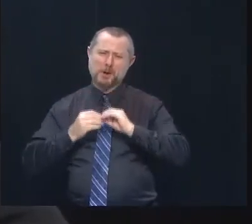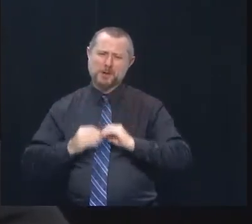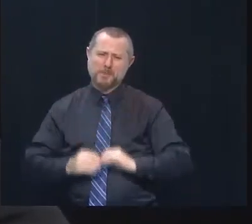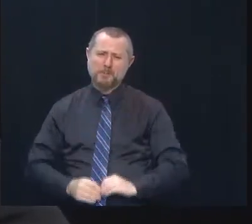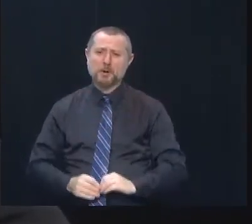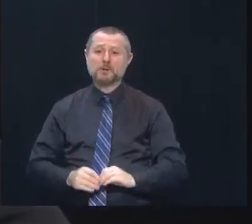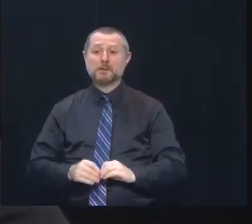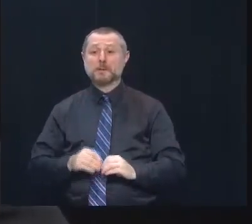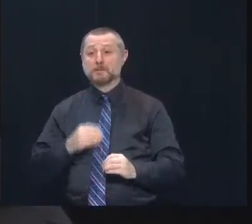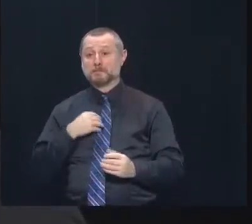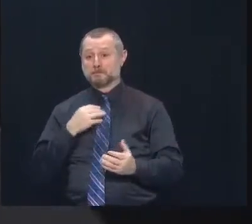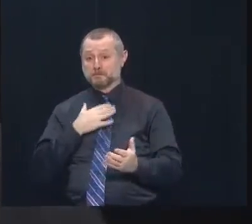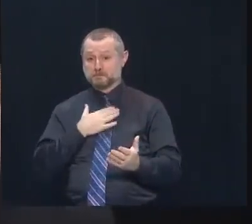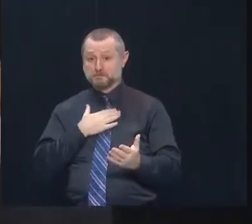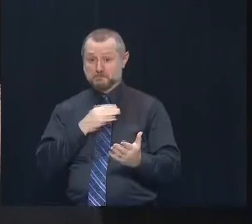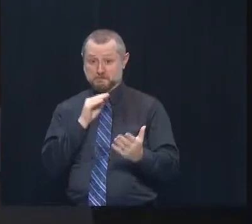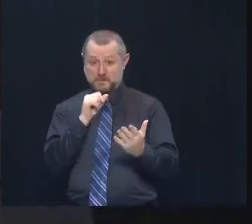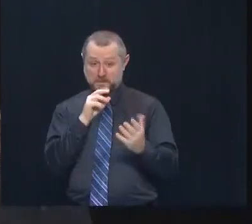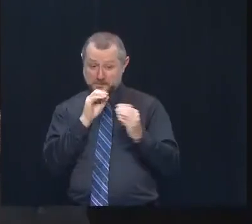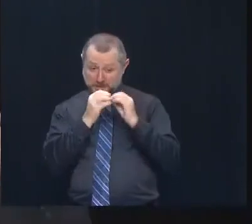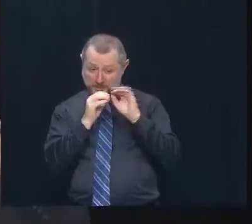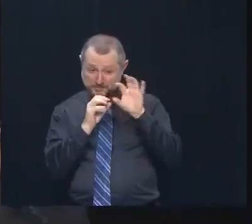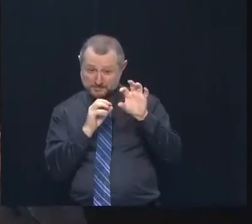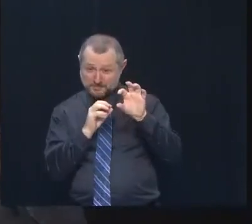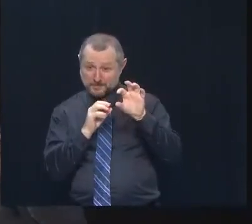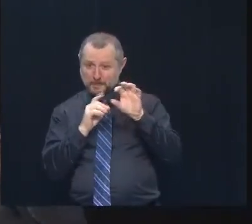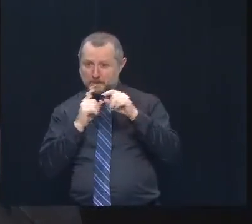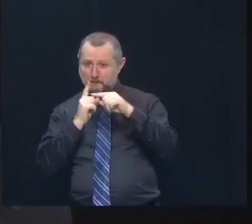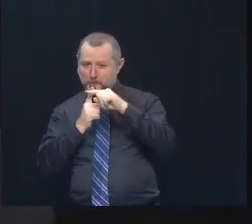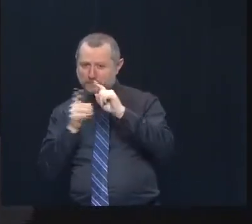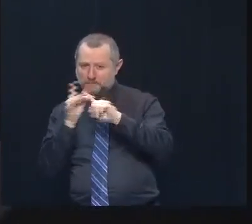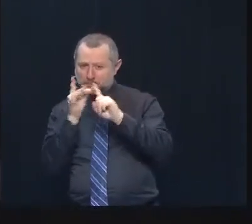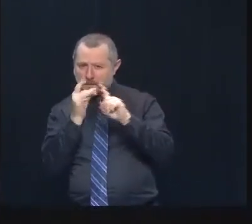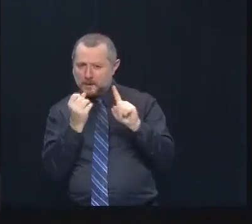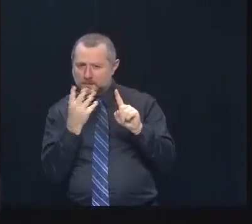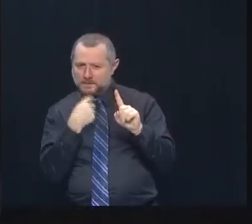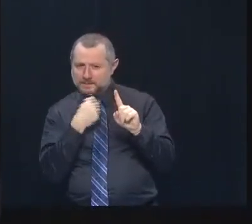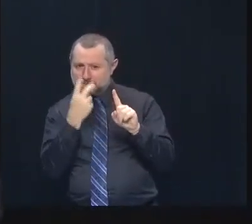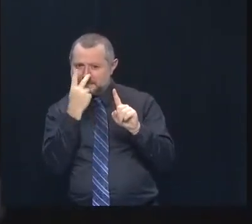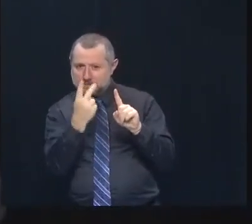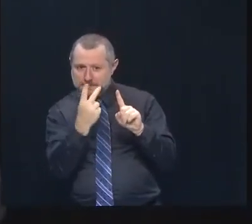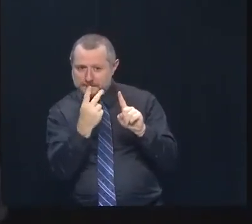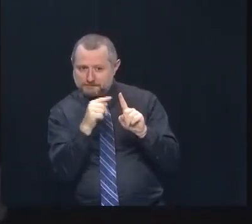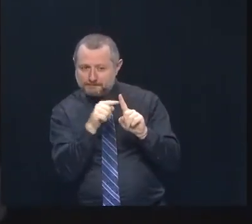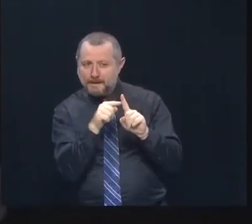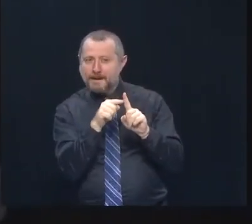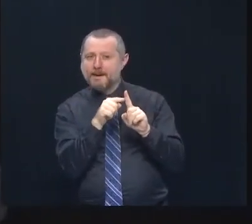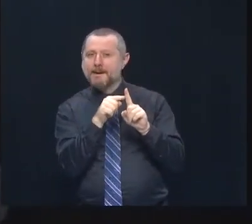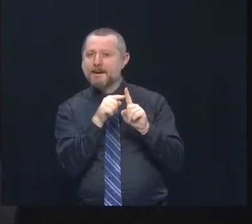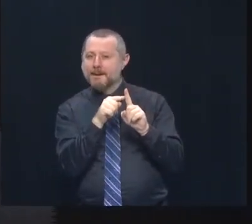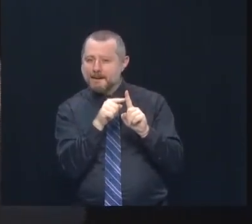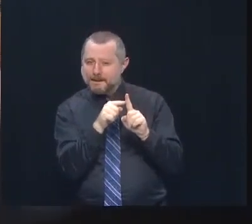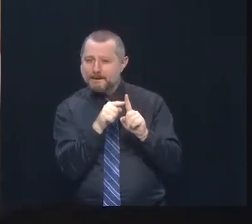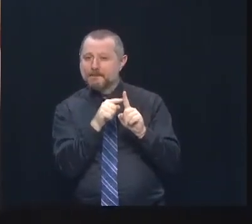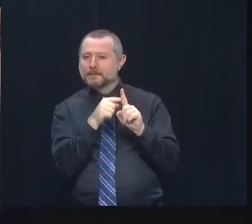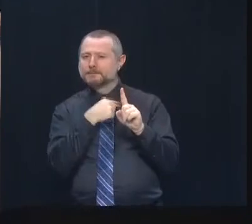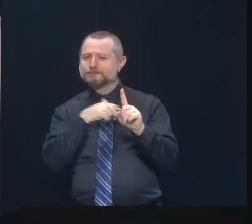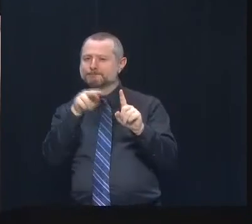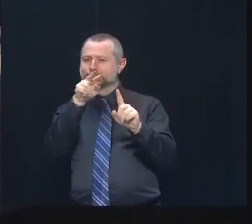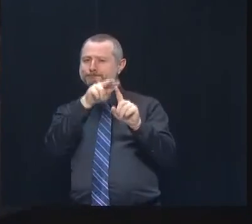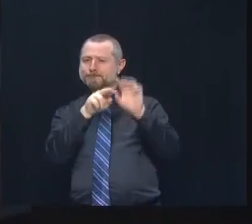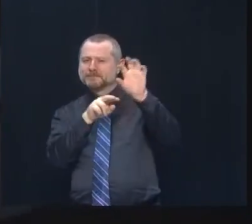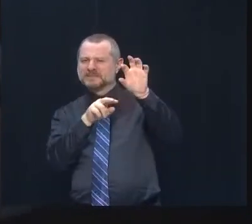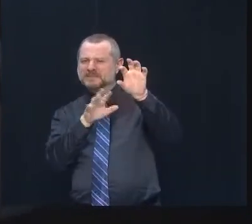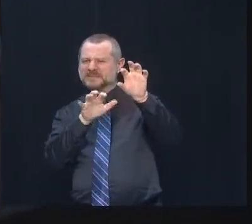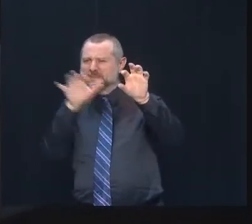test. And you can look at that map and you can see right where they are. So what we say is